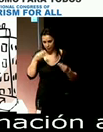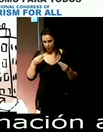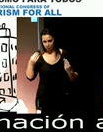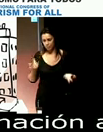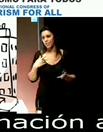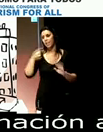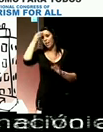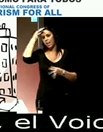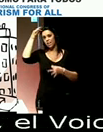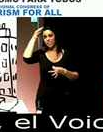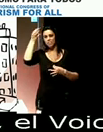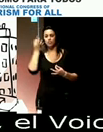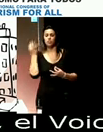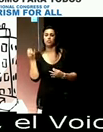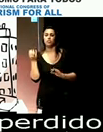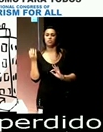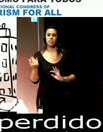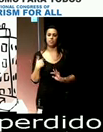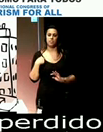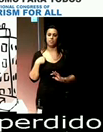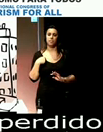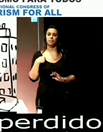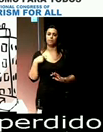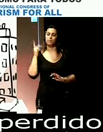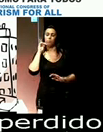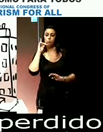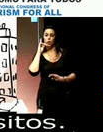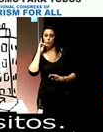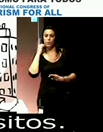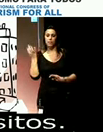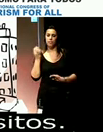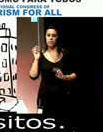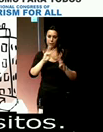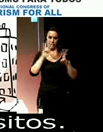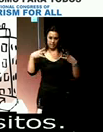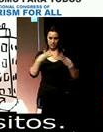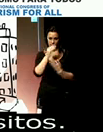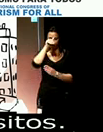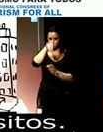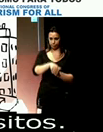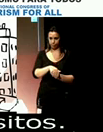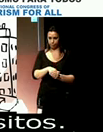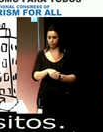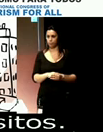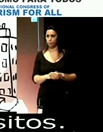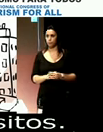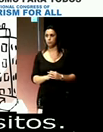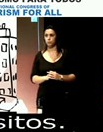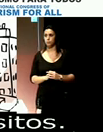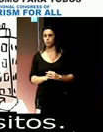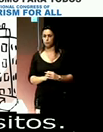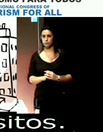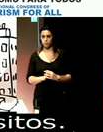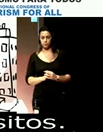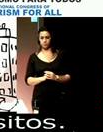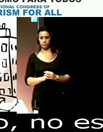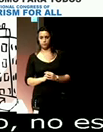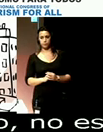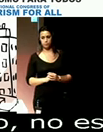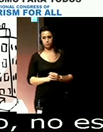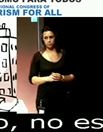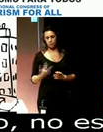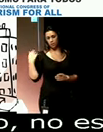hand, and it's the internet. We either have Wi-Fi, LTE, or UMTS. Then we have the smartphone as in such. I told you already earlier,